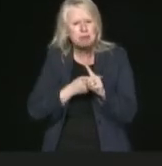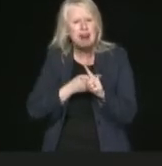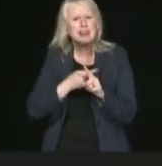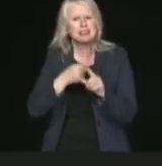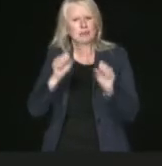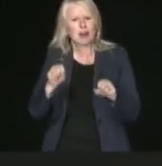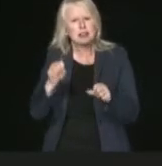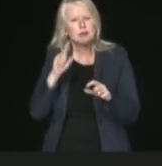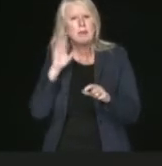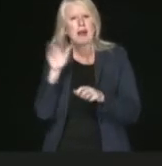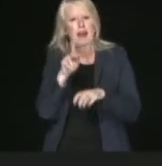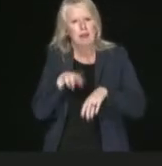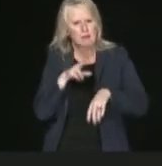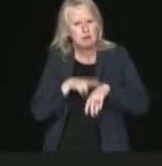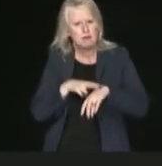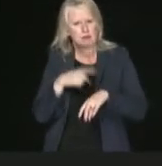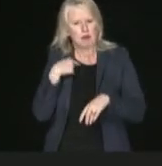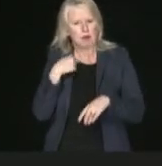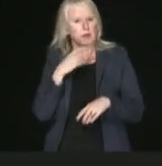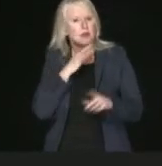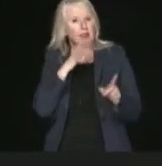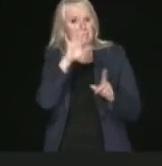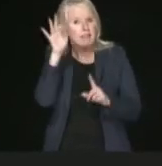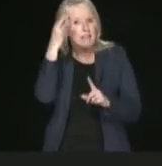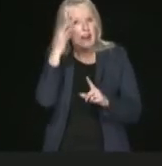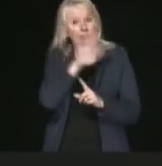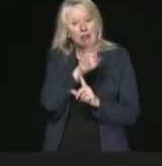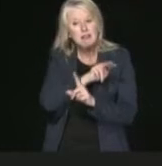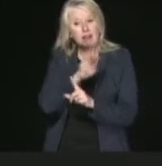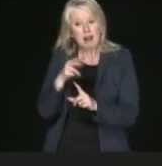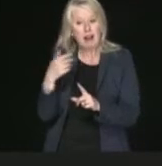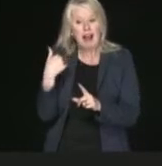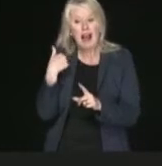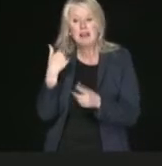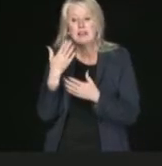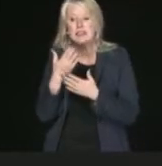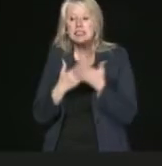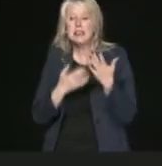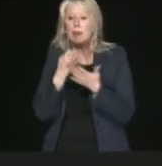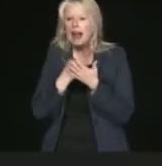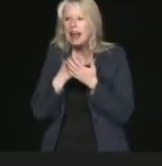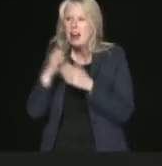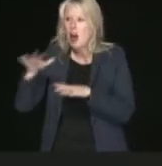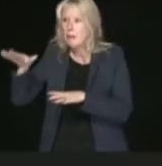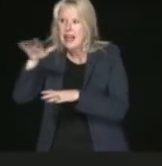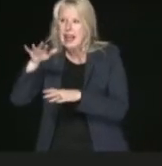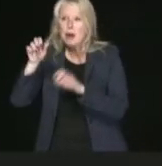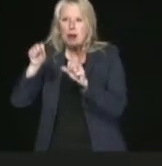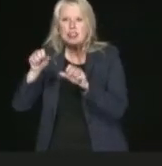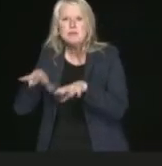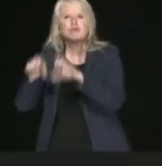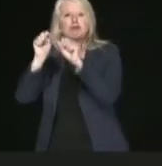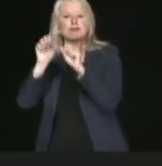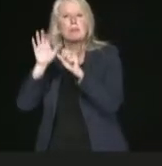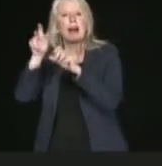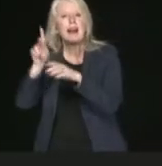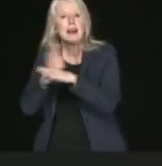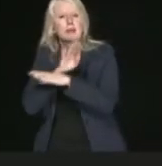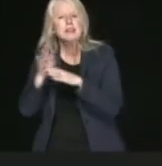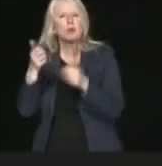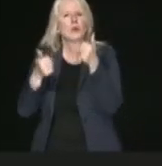back to normal. Do you believe that there are some economic sectors that can start up sooner, and if so, which